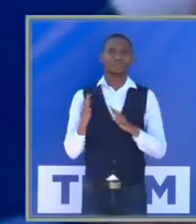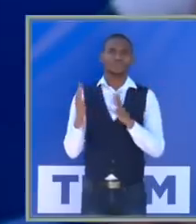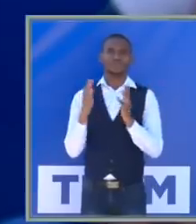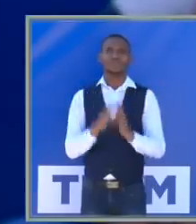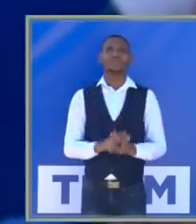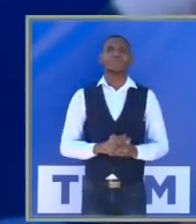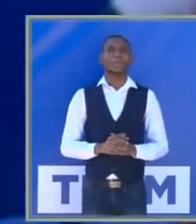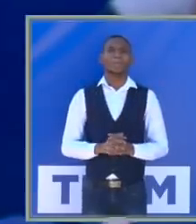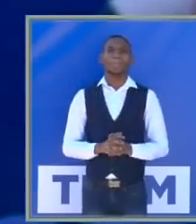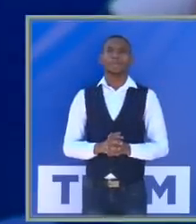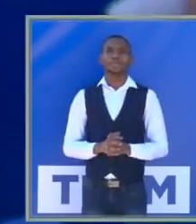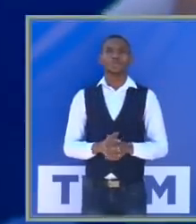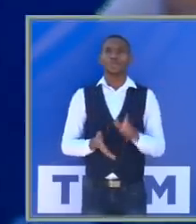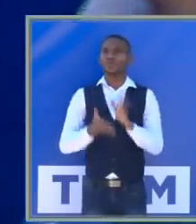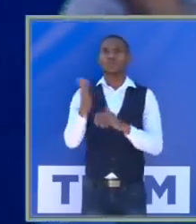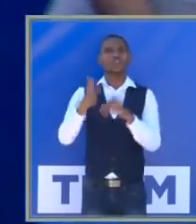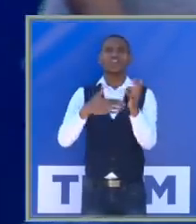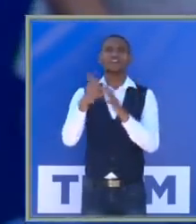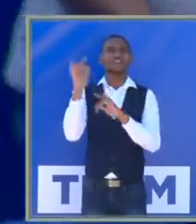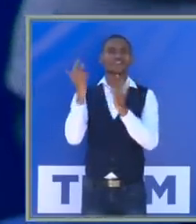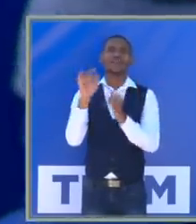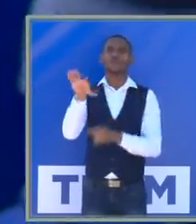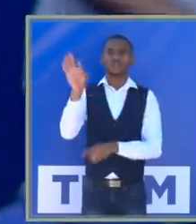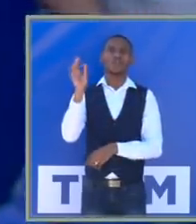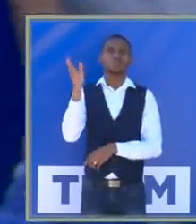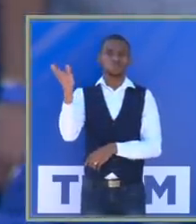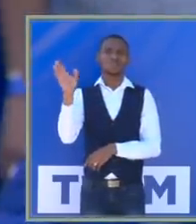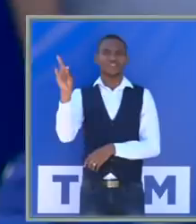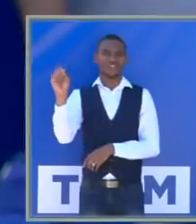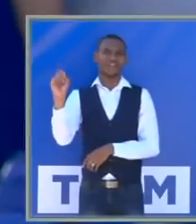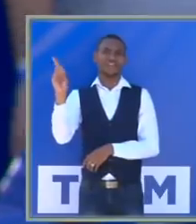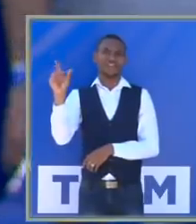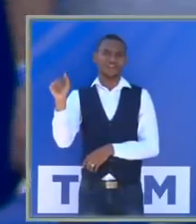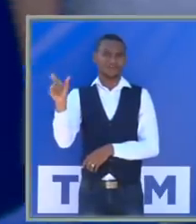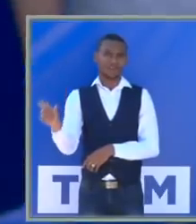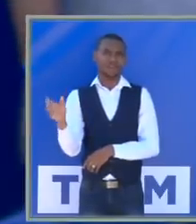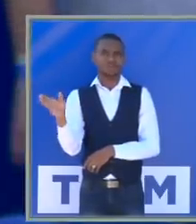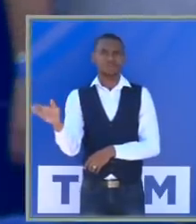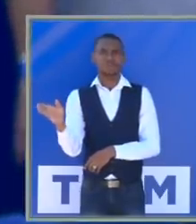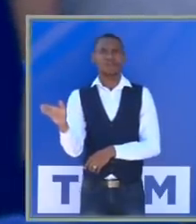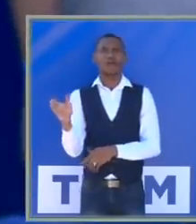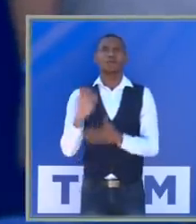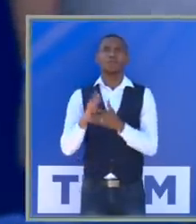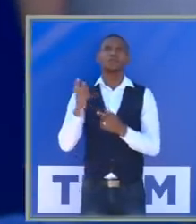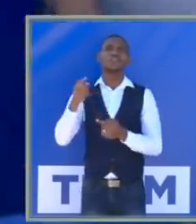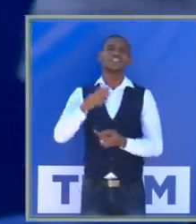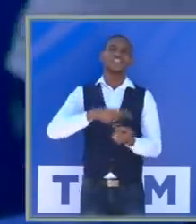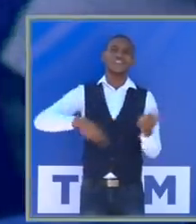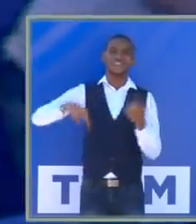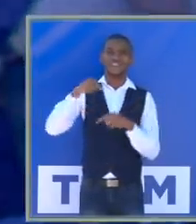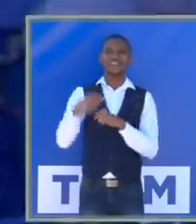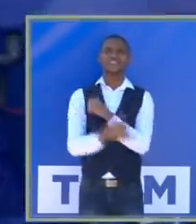You can go into any town, you'll find a DA person. Because we're turning this country